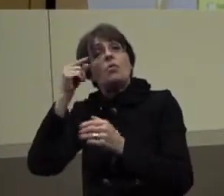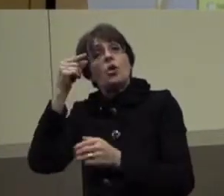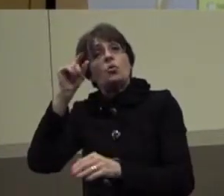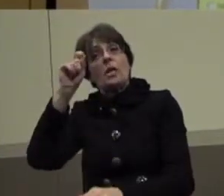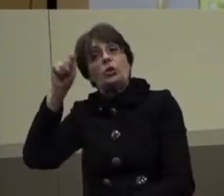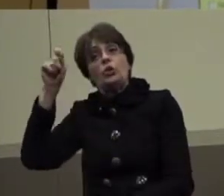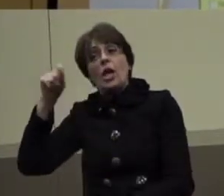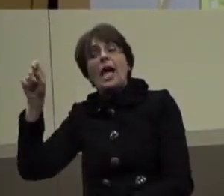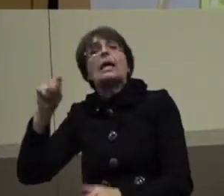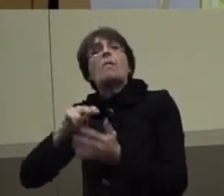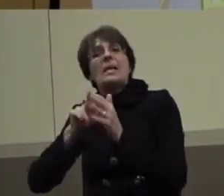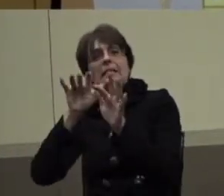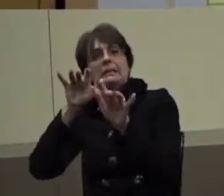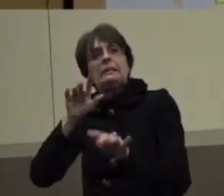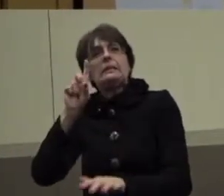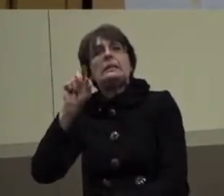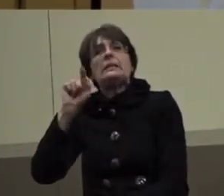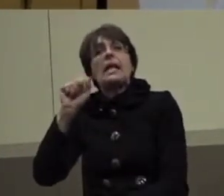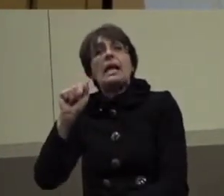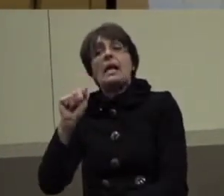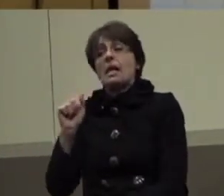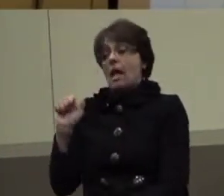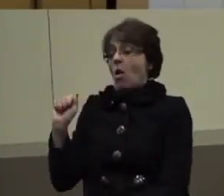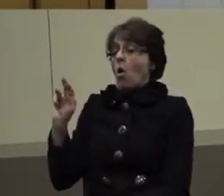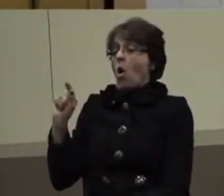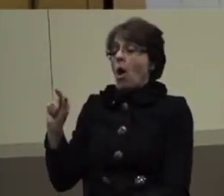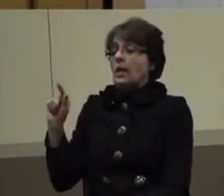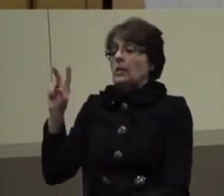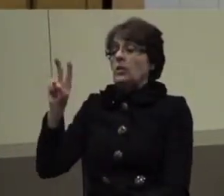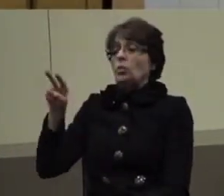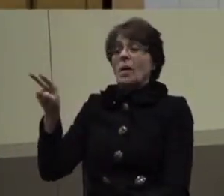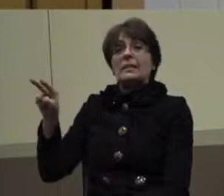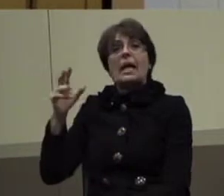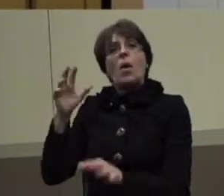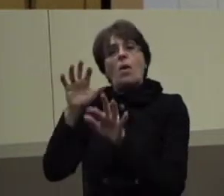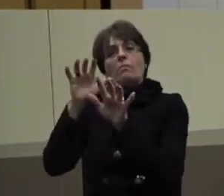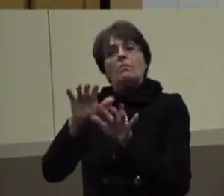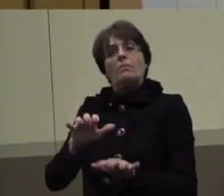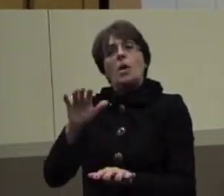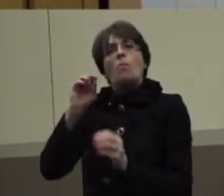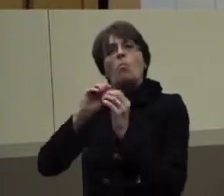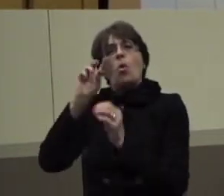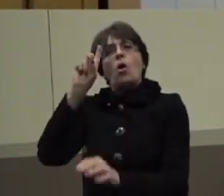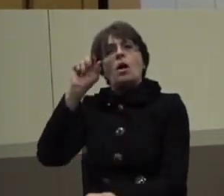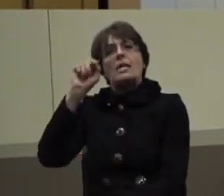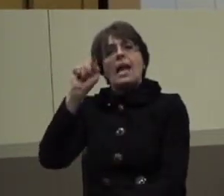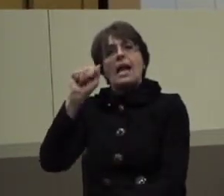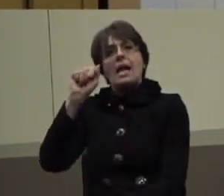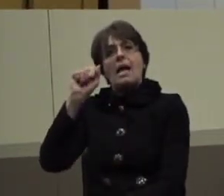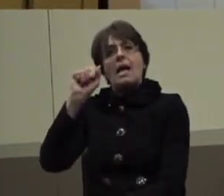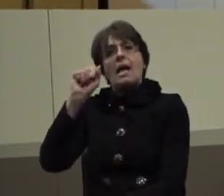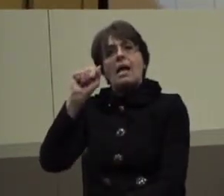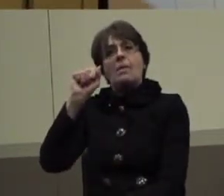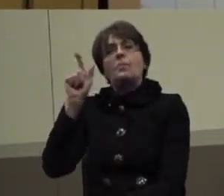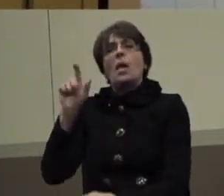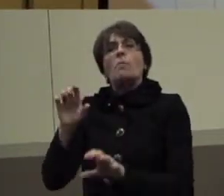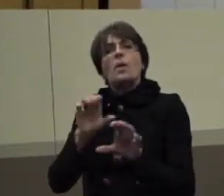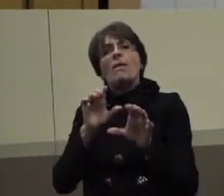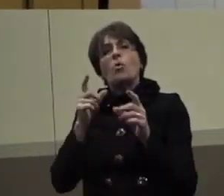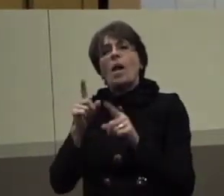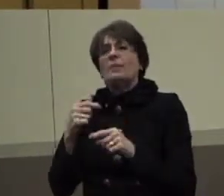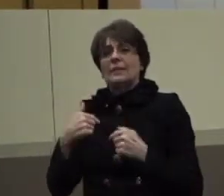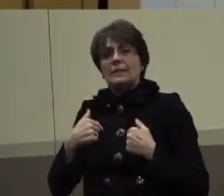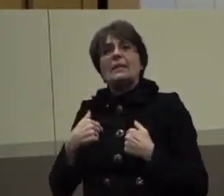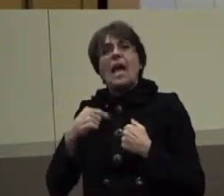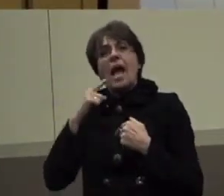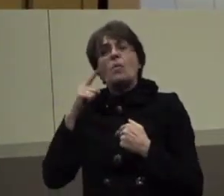data's been entered. So now it's August 22nd, and I want to enter some more data. So behavior happens. I really wrote